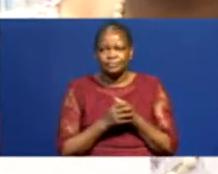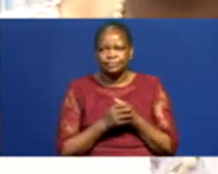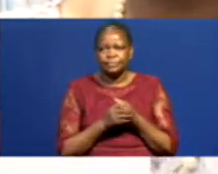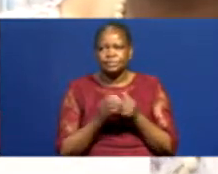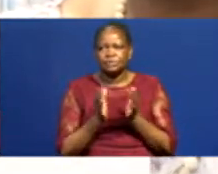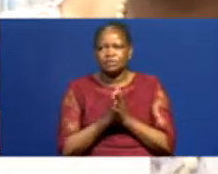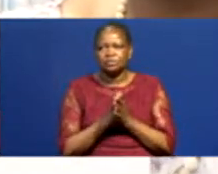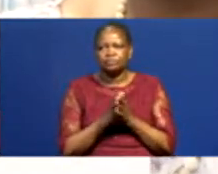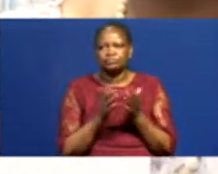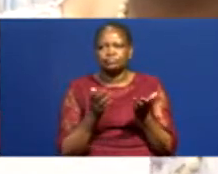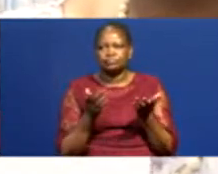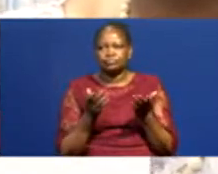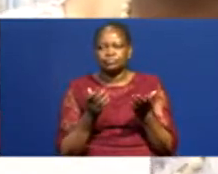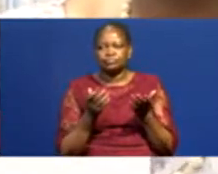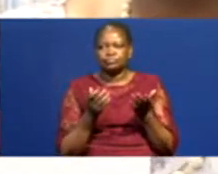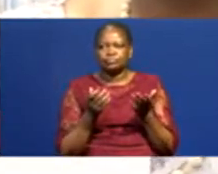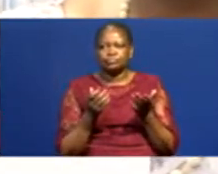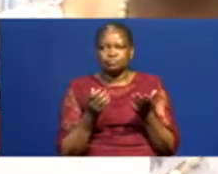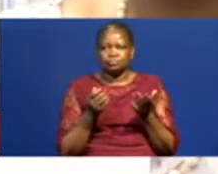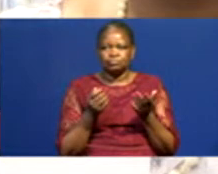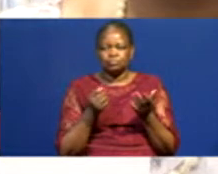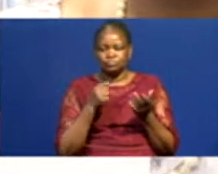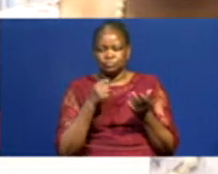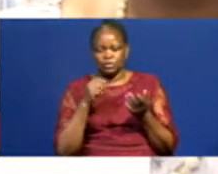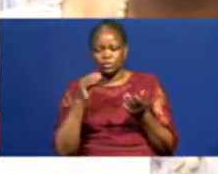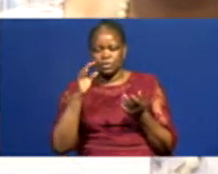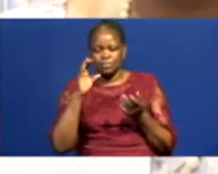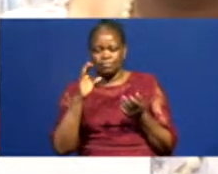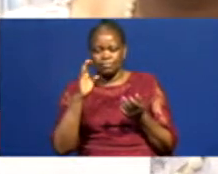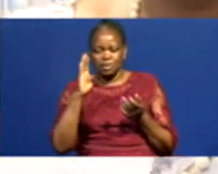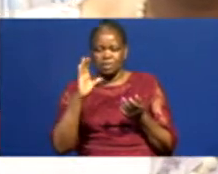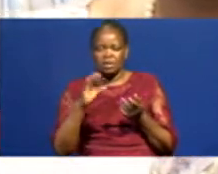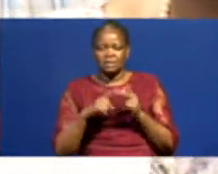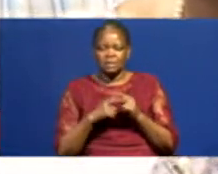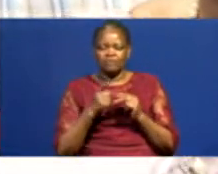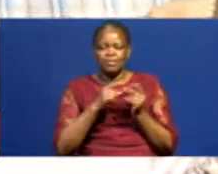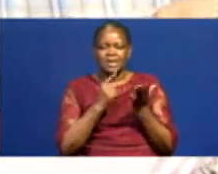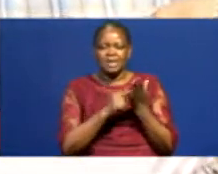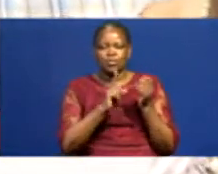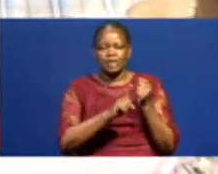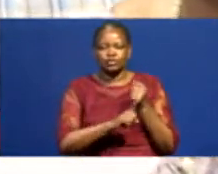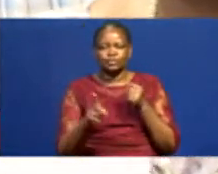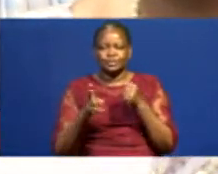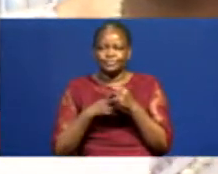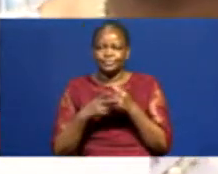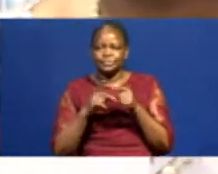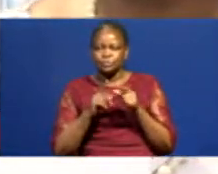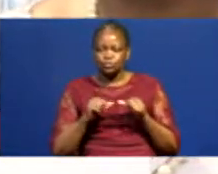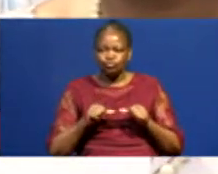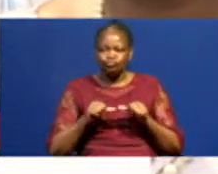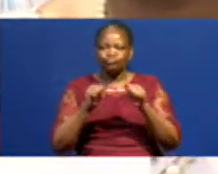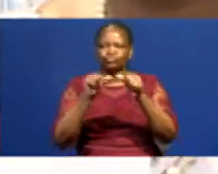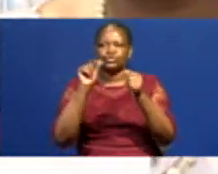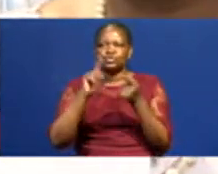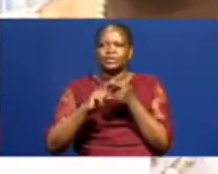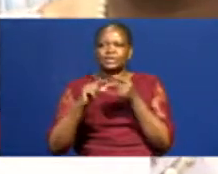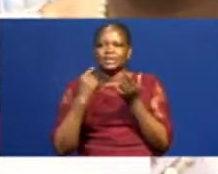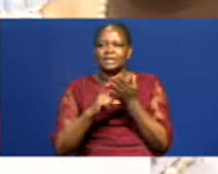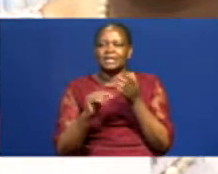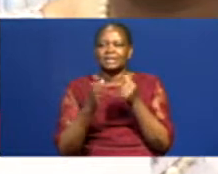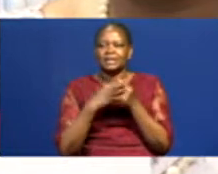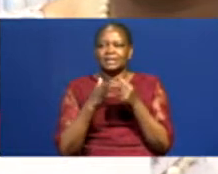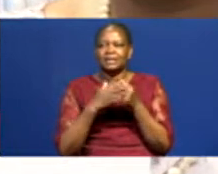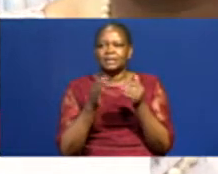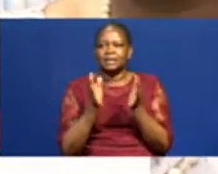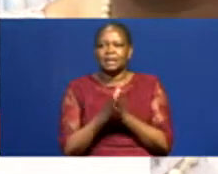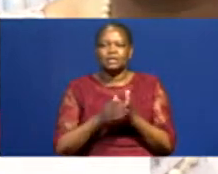the grade 1 up to where we are now at grade 7. We are moving towards grade 8